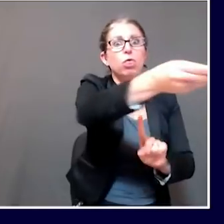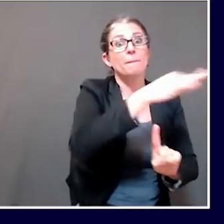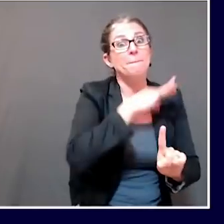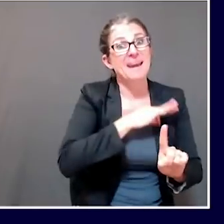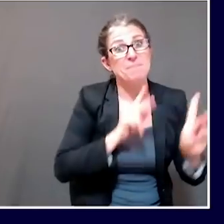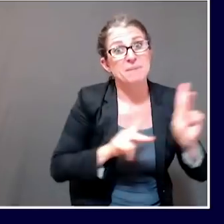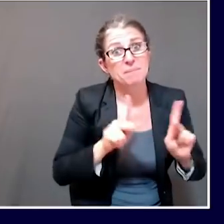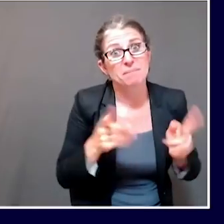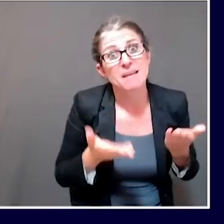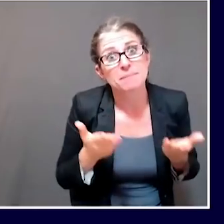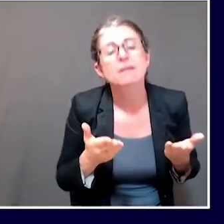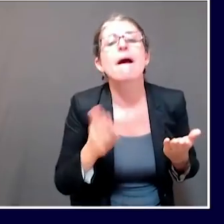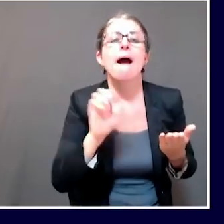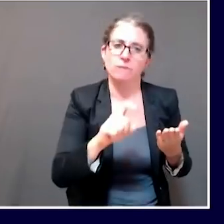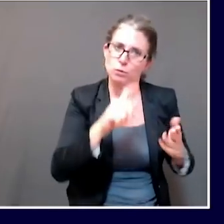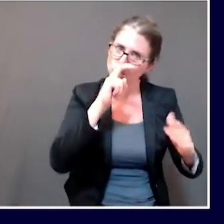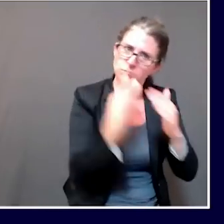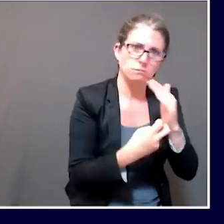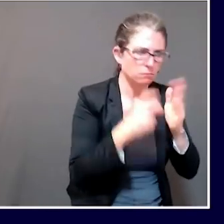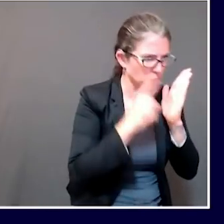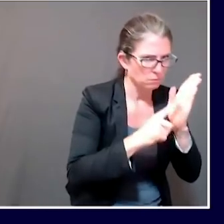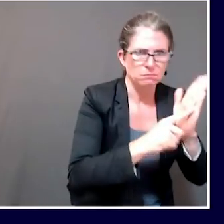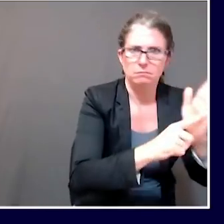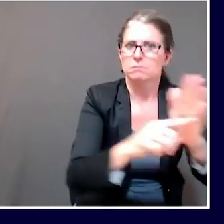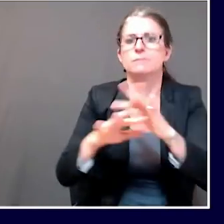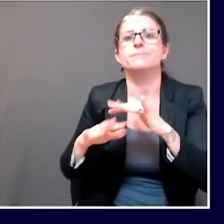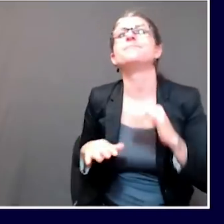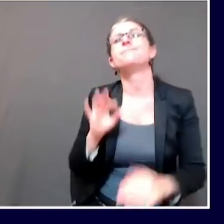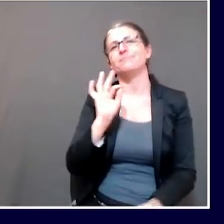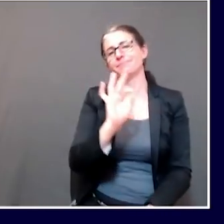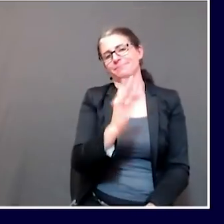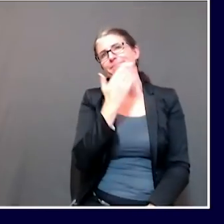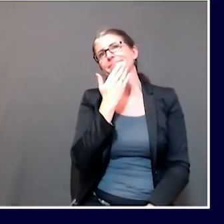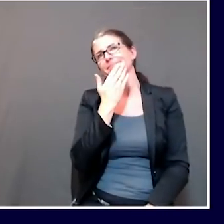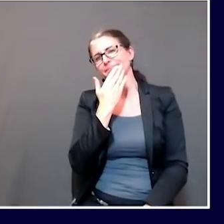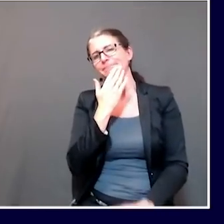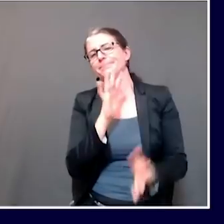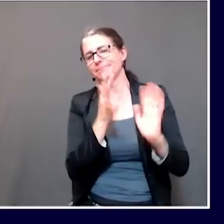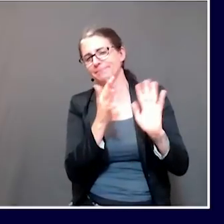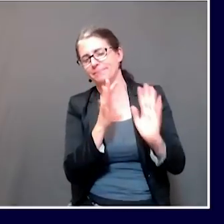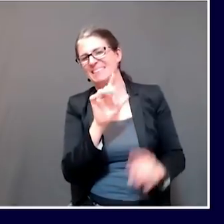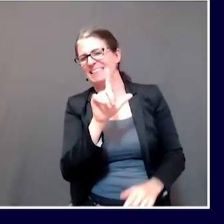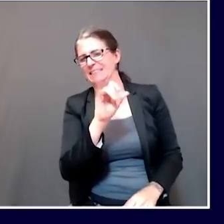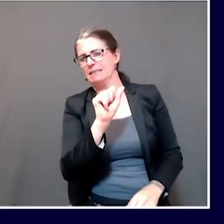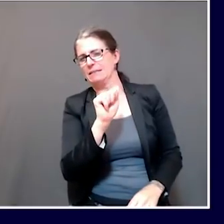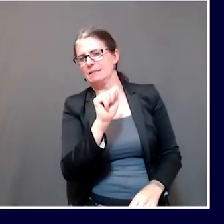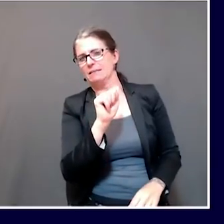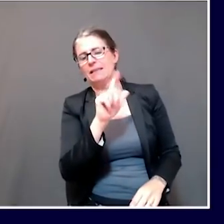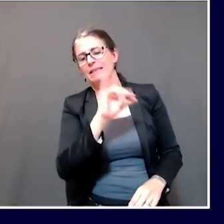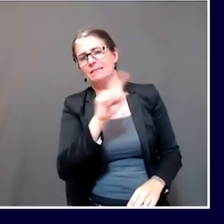Okay, awesome. Two follow-ups on that. One is, you said if a